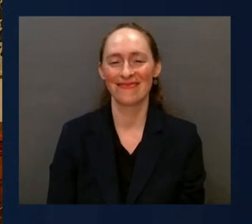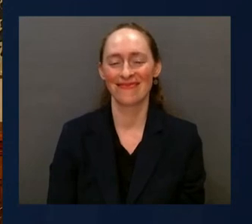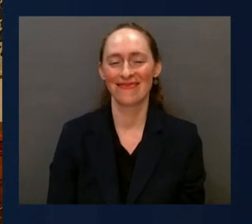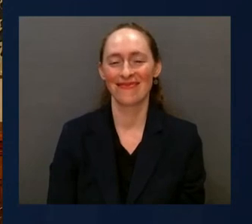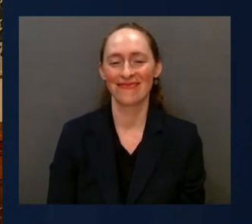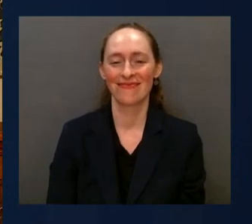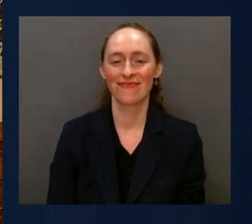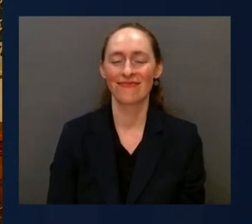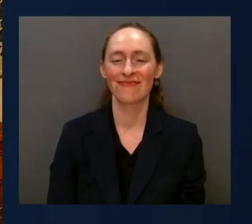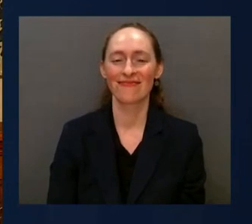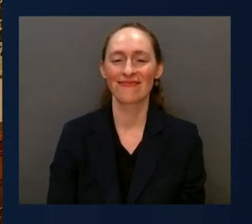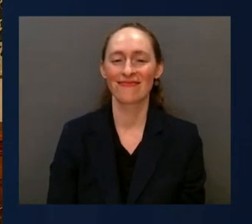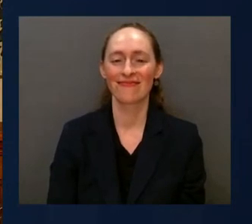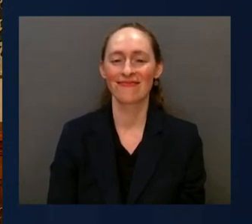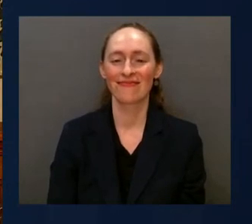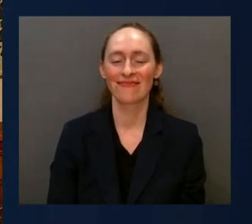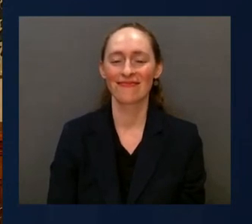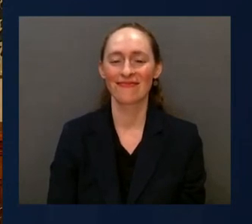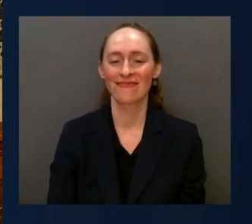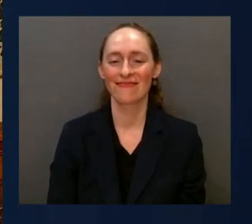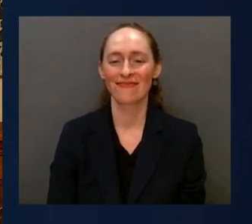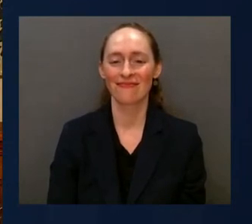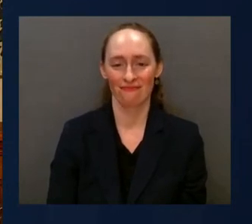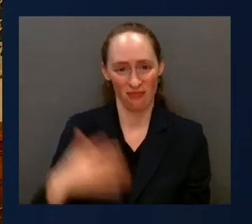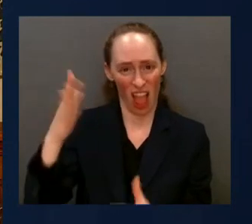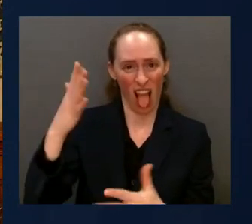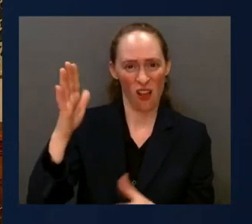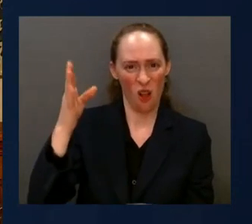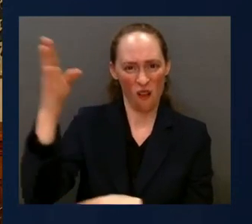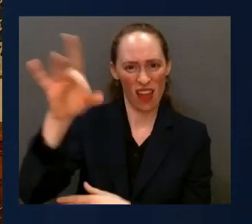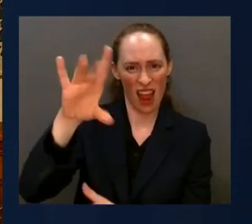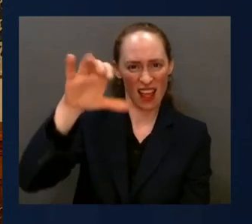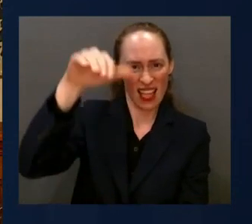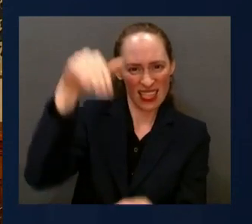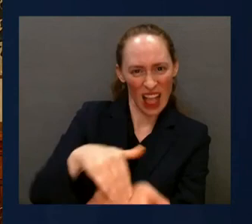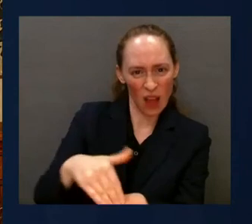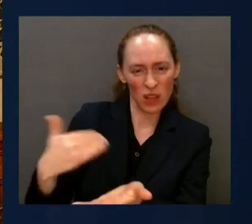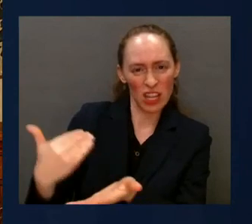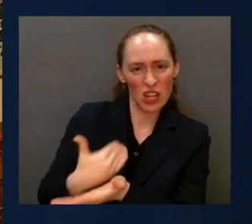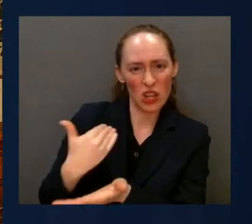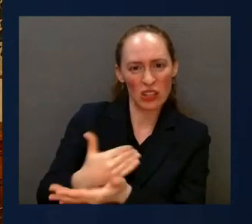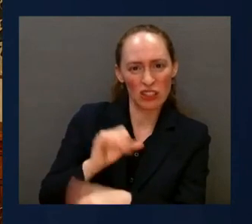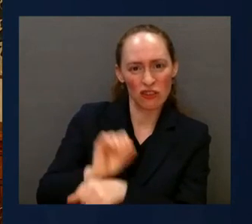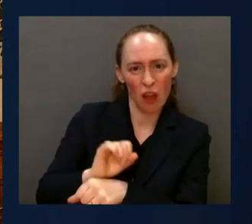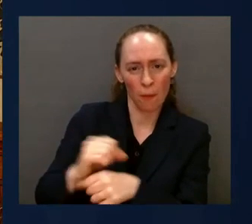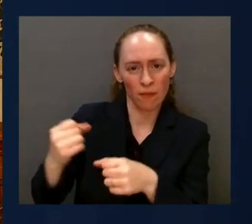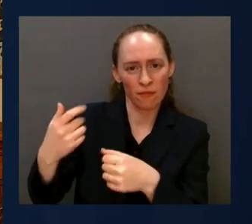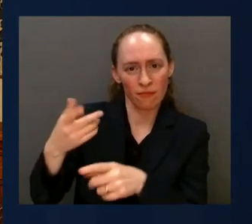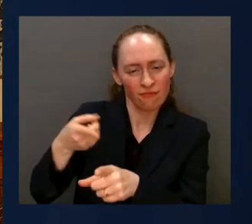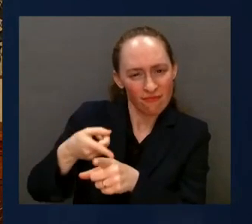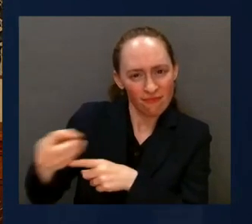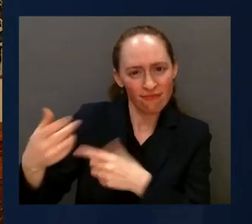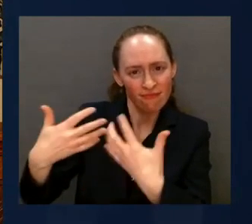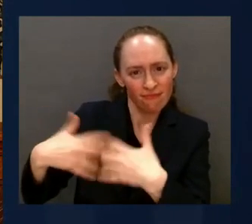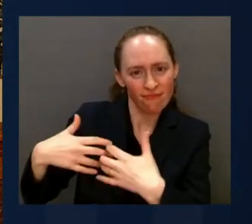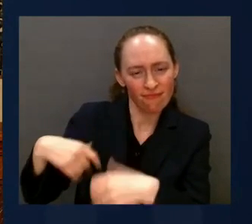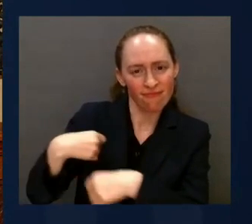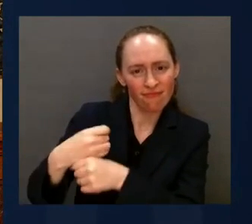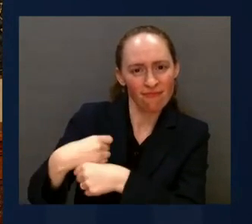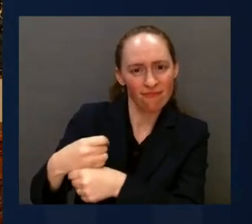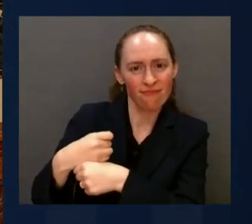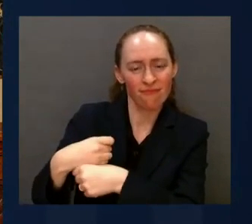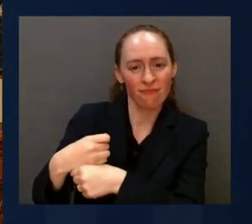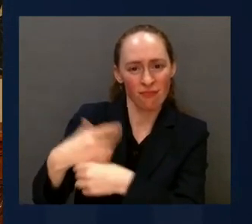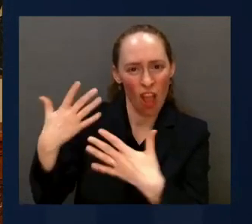800,000 new manufacturing jobs without this law, before the law kicks in. With this new law, we're going to create hundreds of thousands